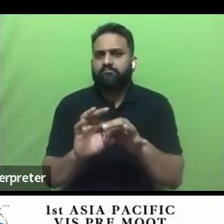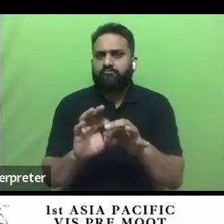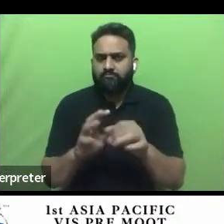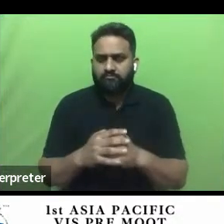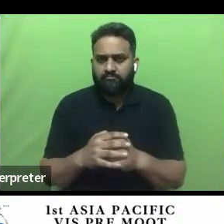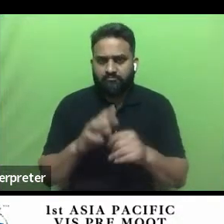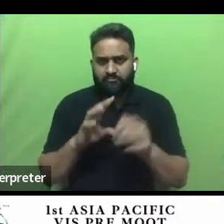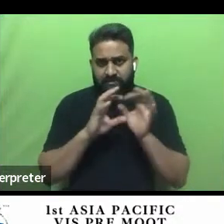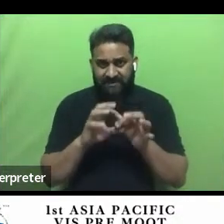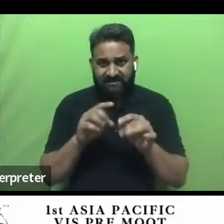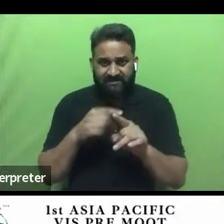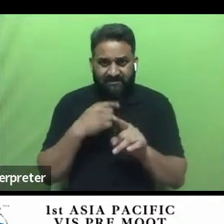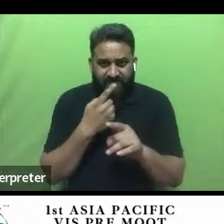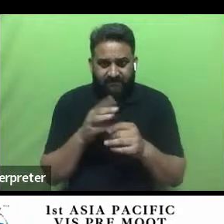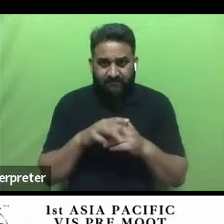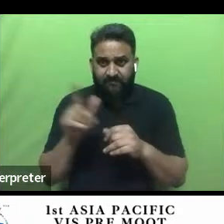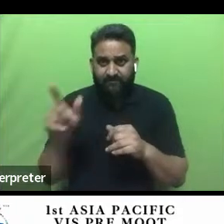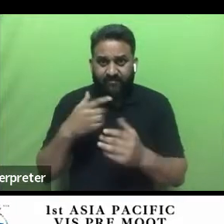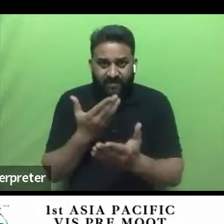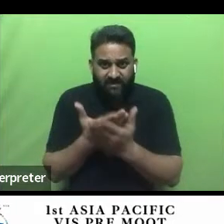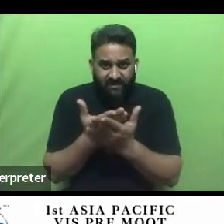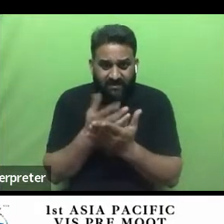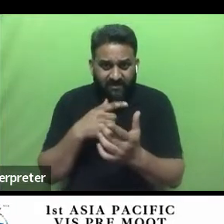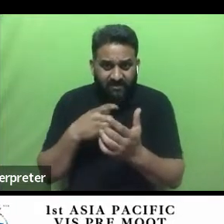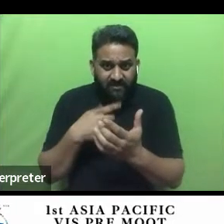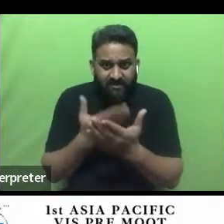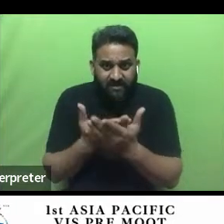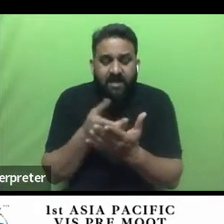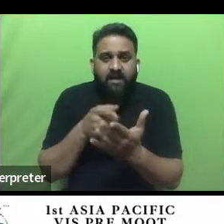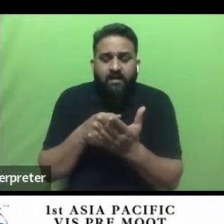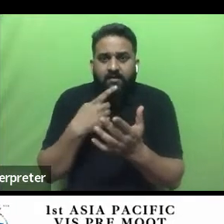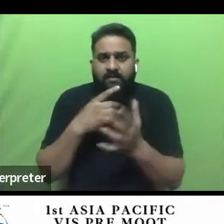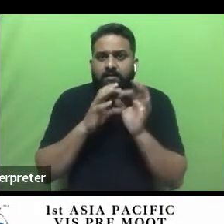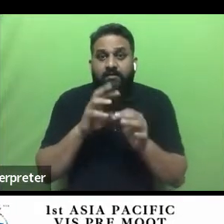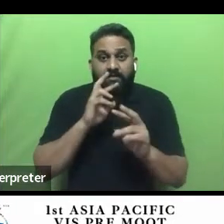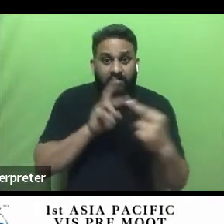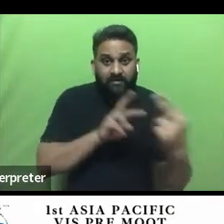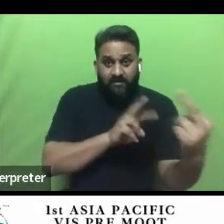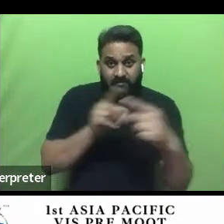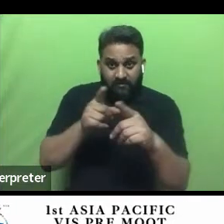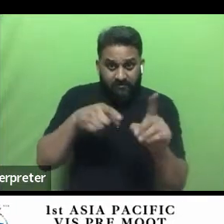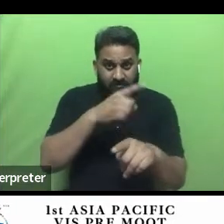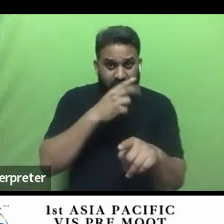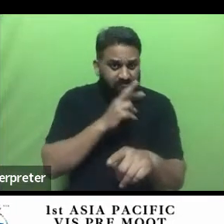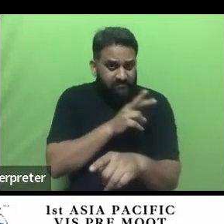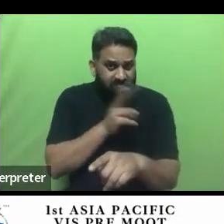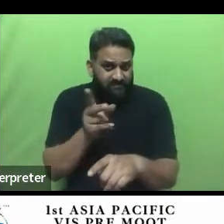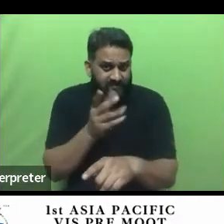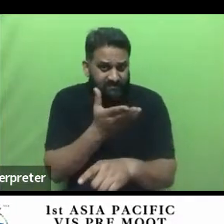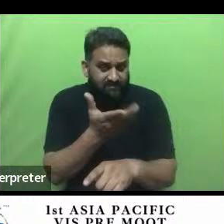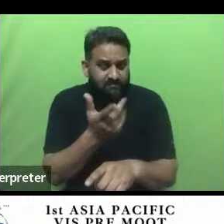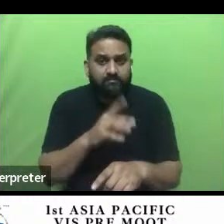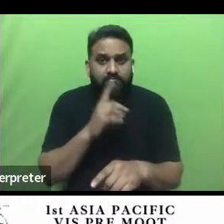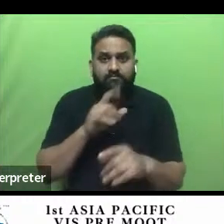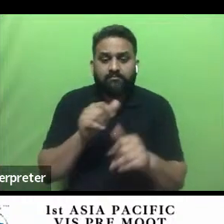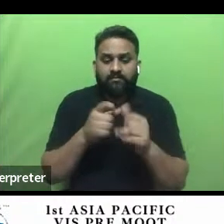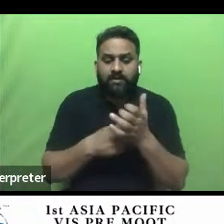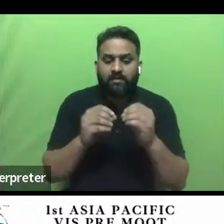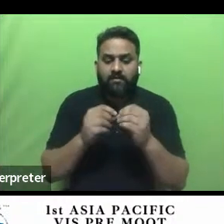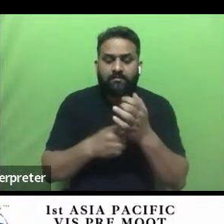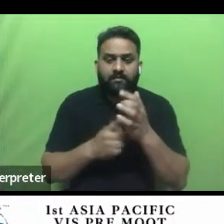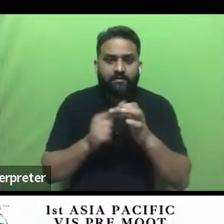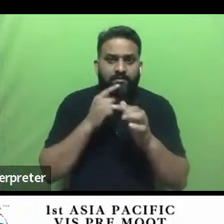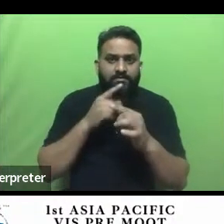reference, because the arbitration clause is not a sale of goods. The respondent has said that the arbitration clause will fall within the scope